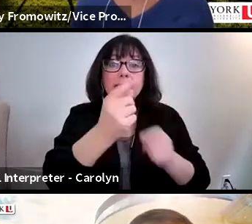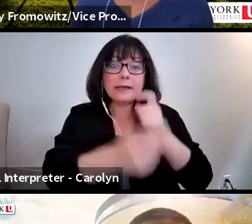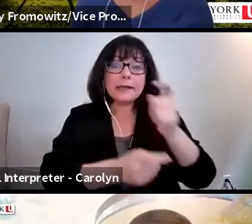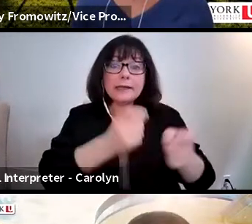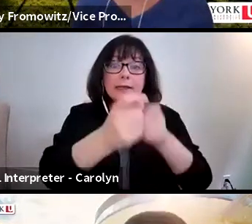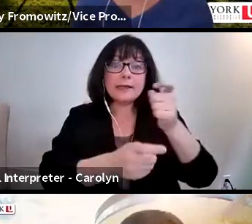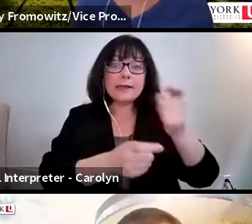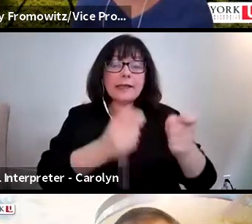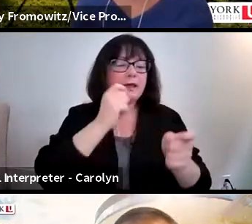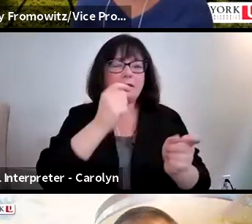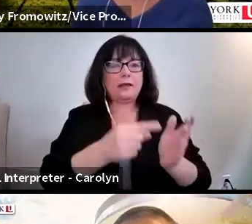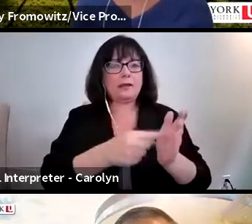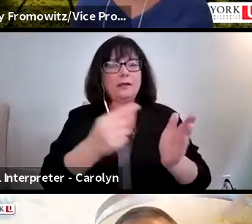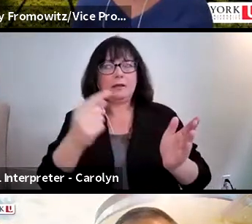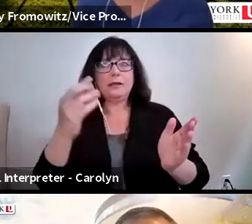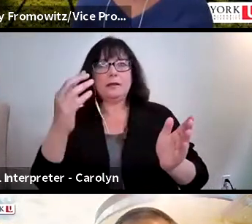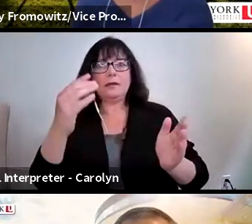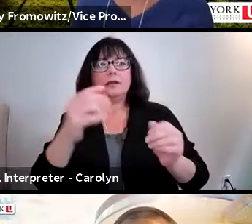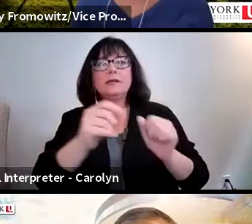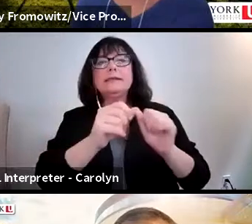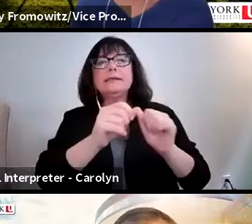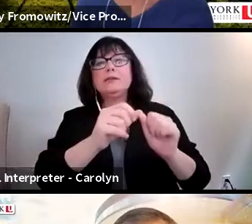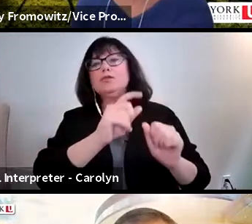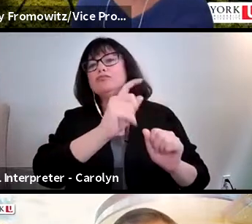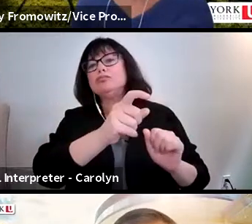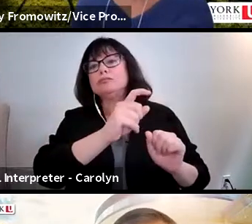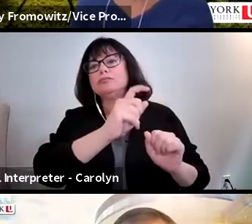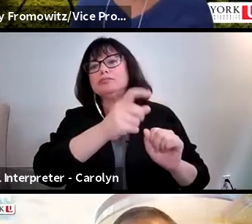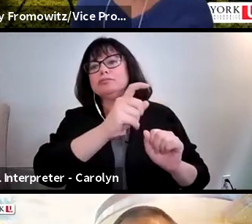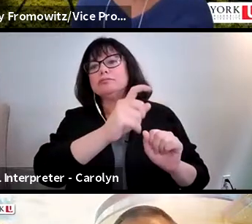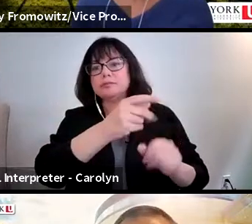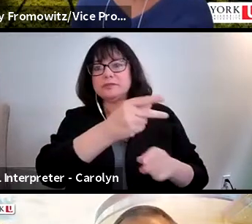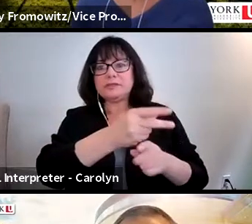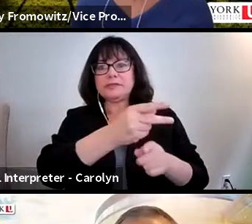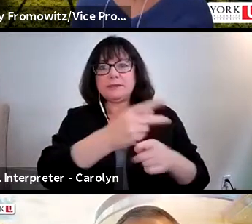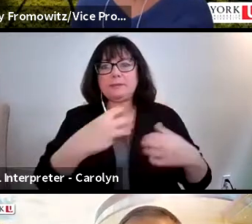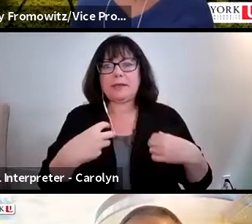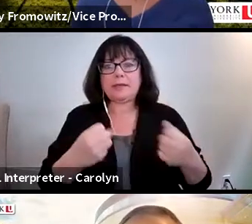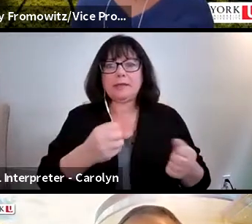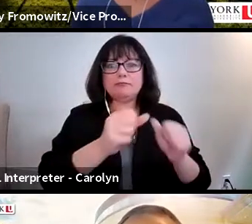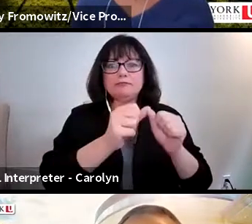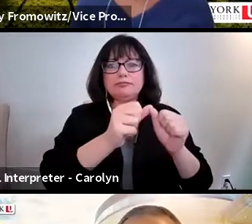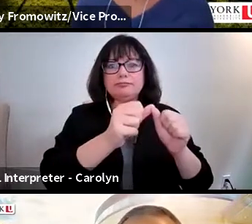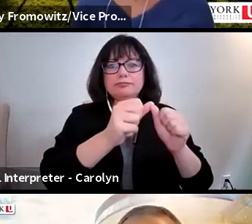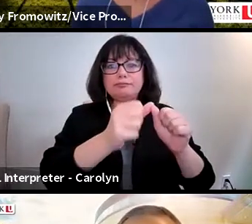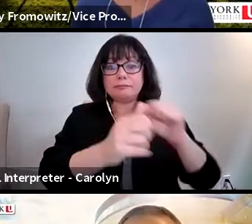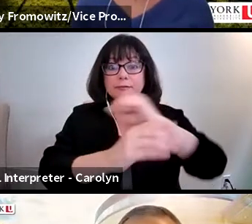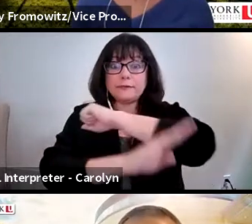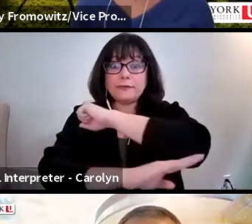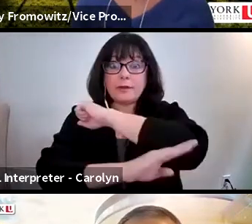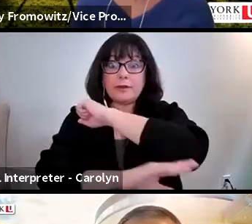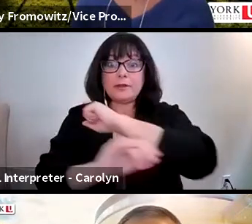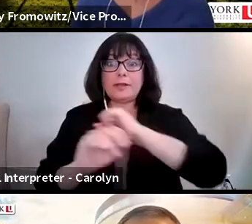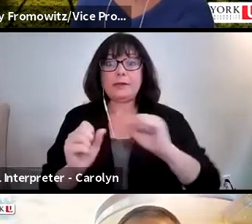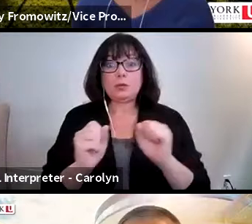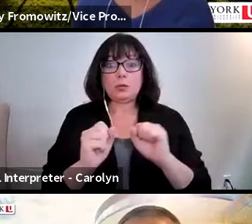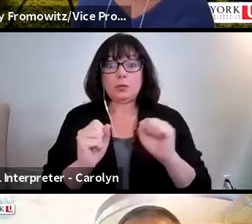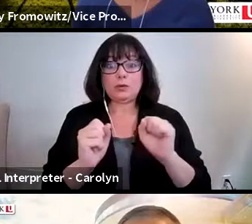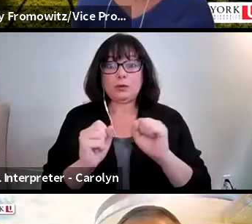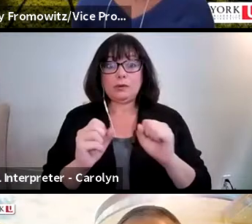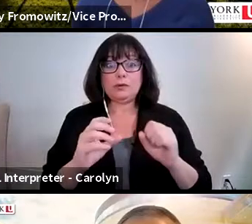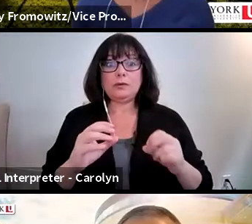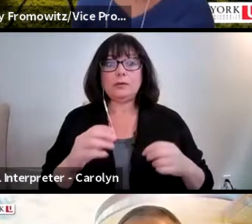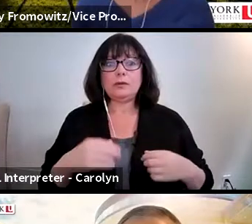receive donations so that we could continue that support into the fall and into the winter. I don't right now know, I'm not sure if